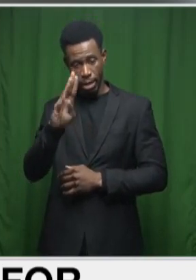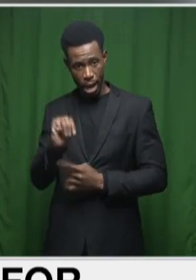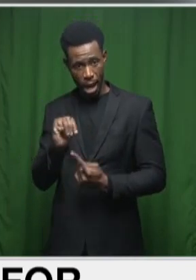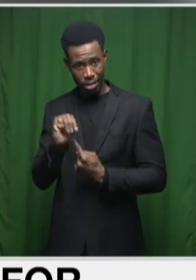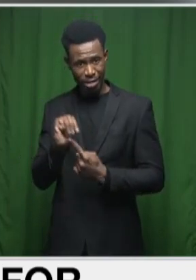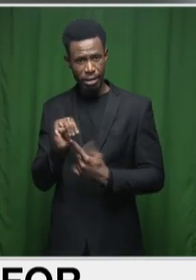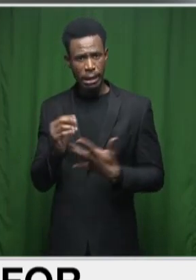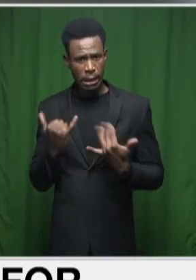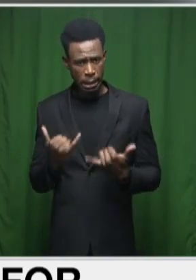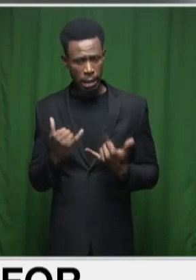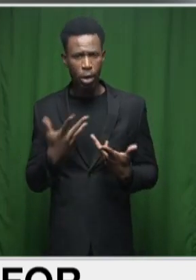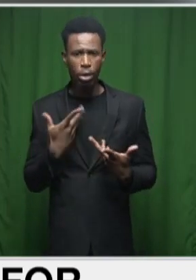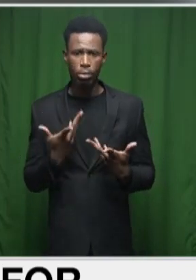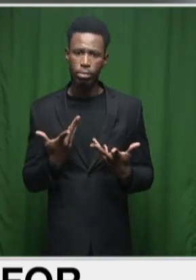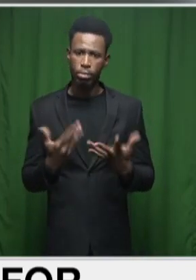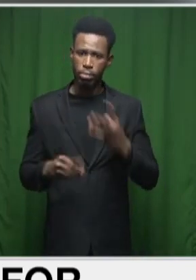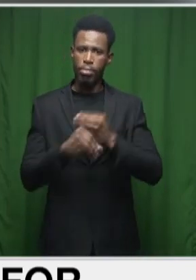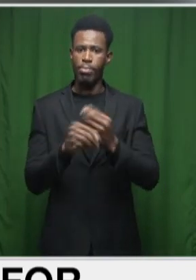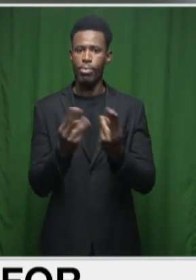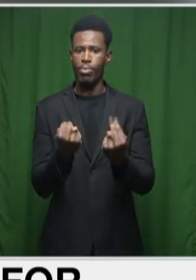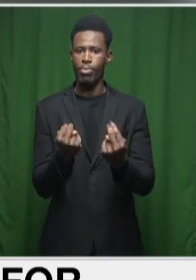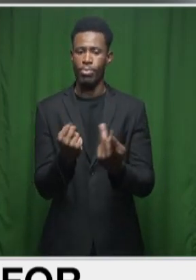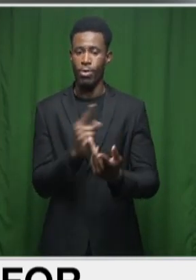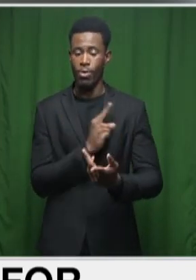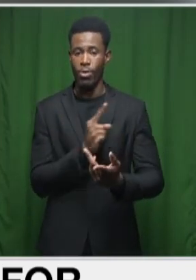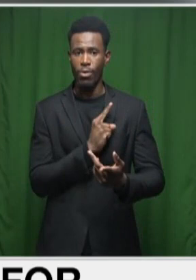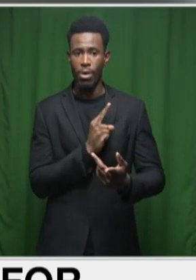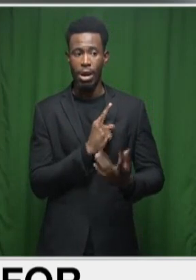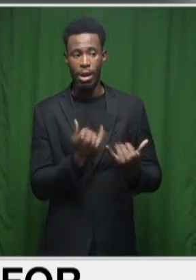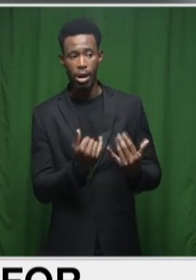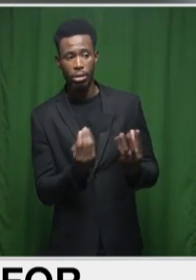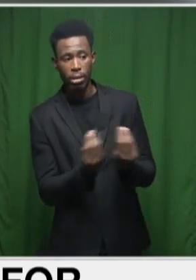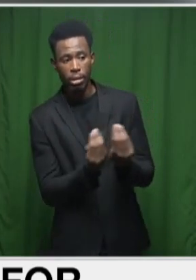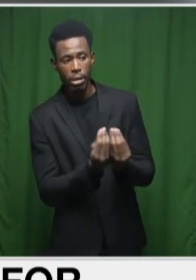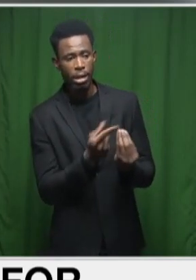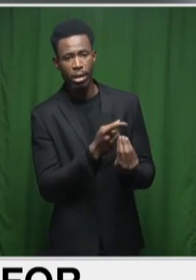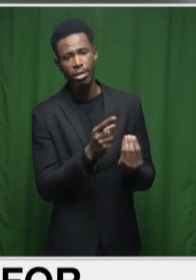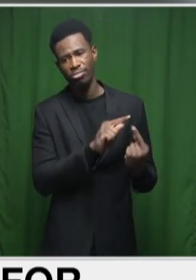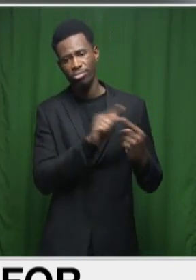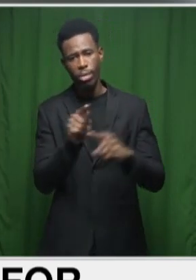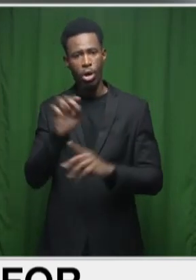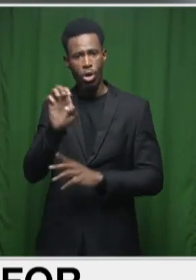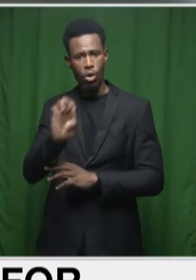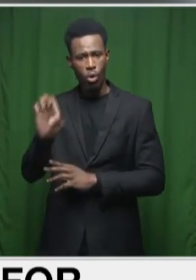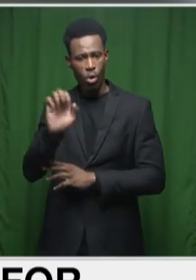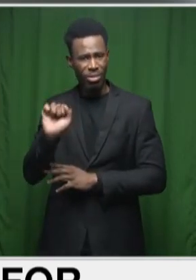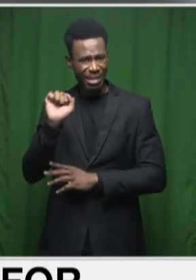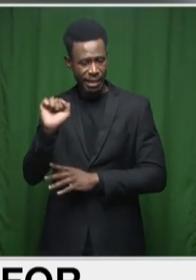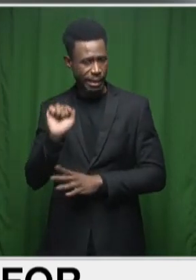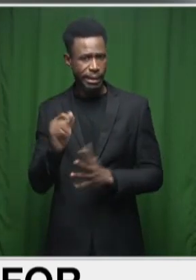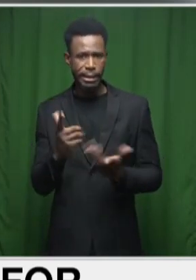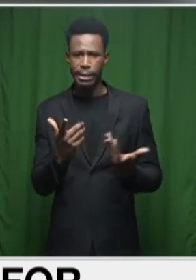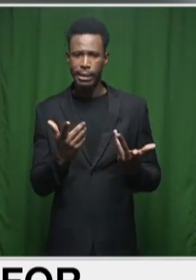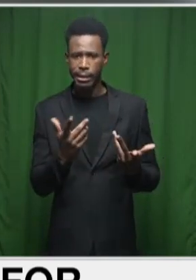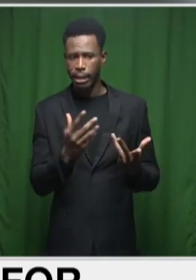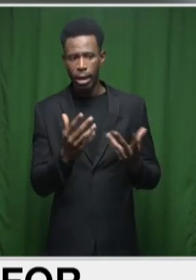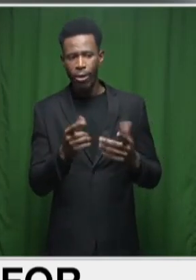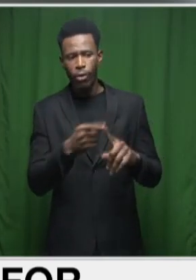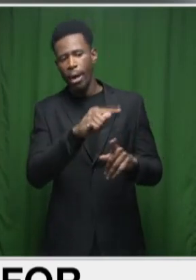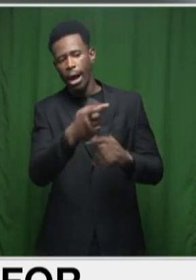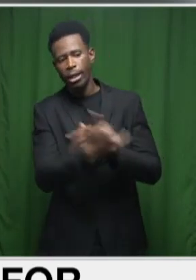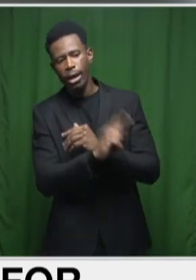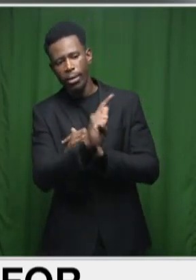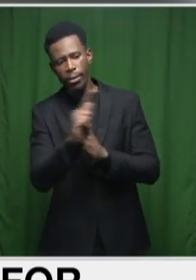level field for products that are coming into the European market and everywhere else in the world. So in a nutshell, I think